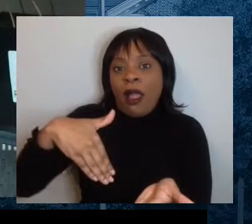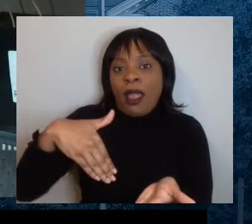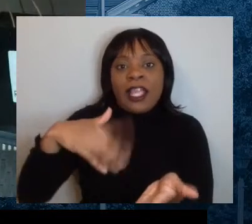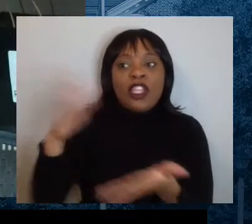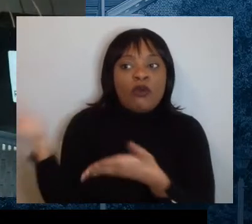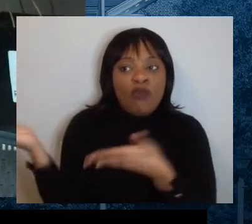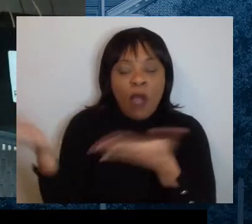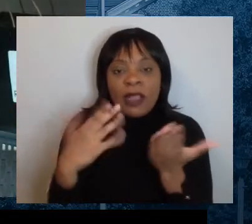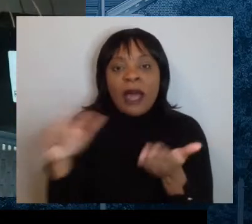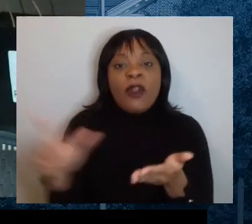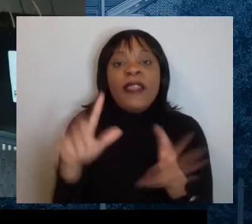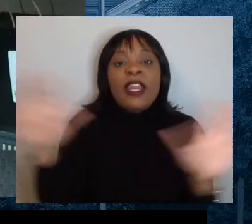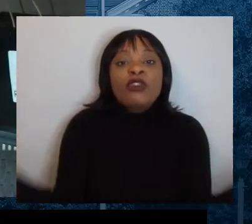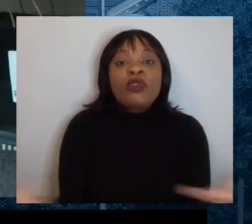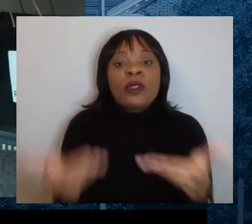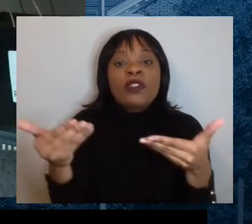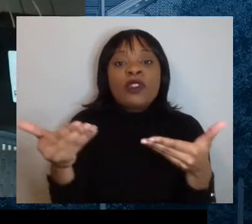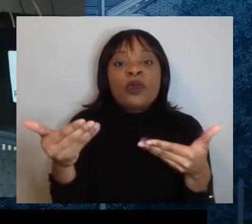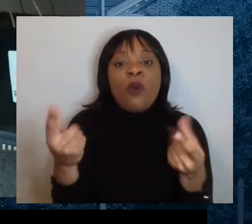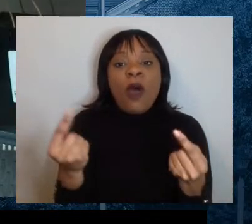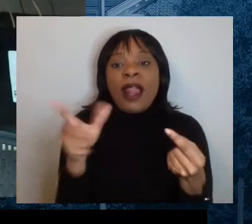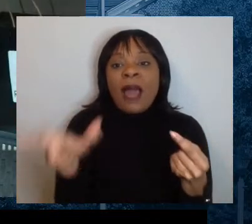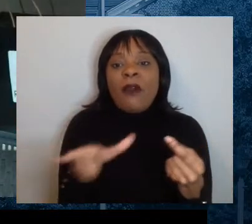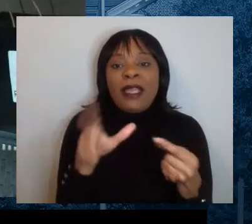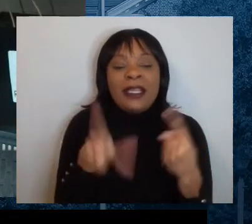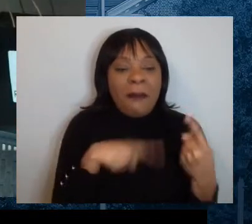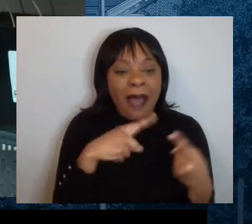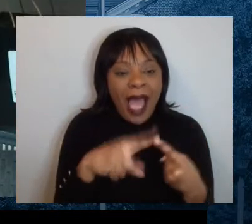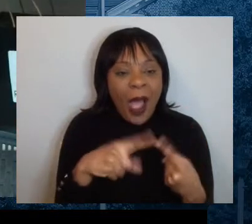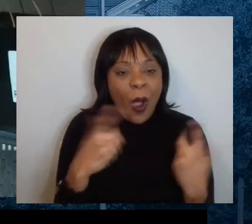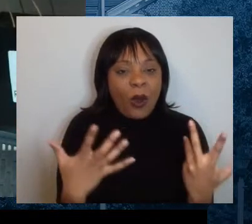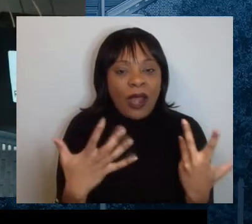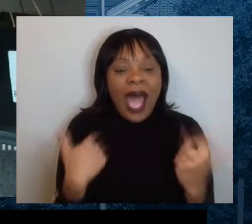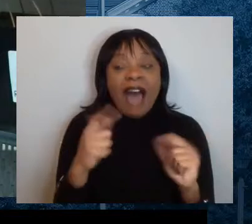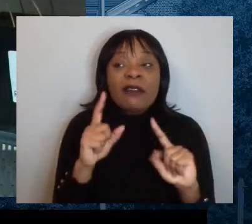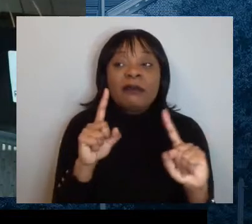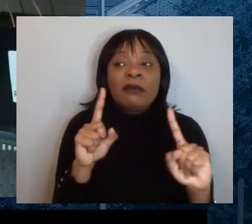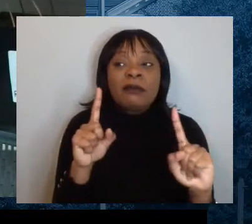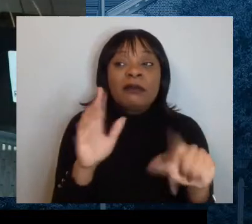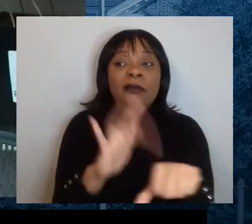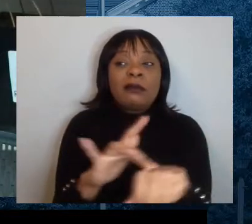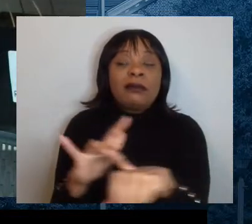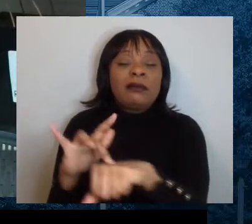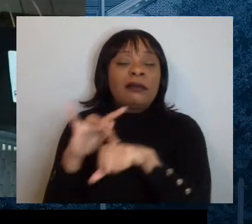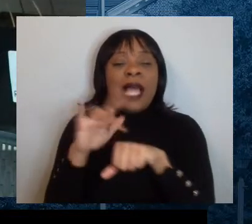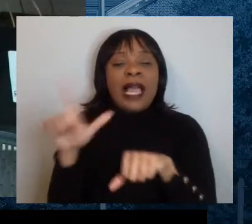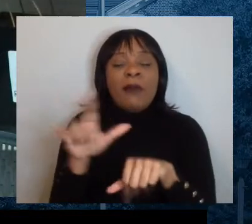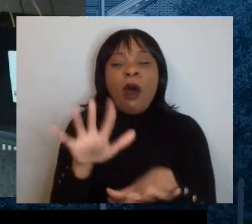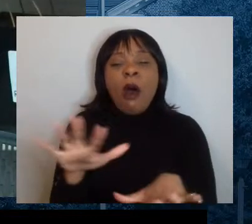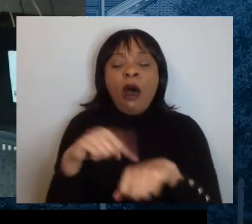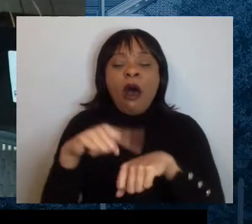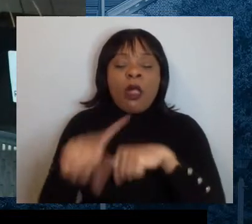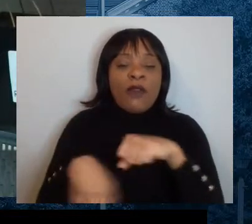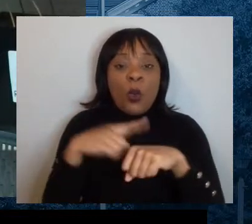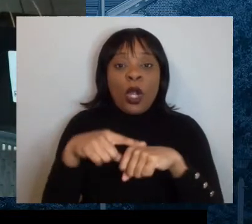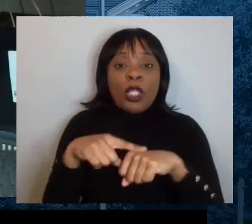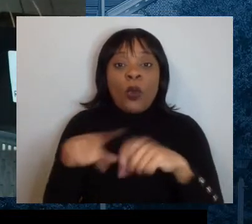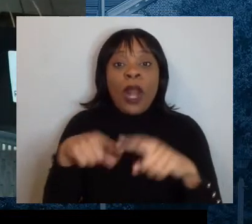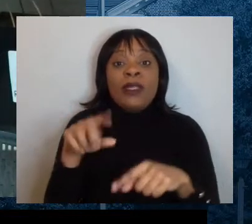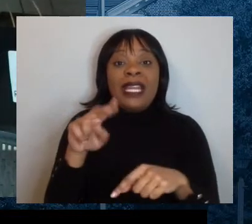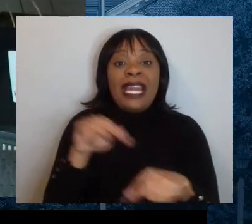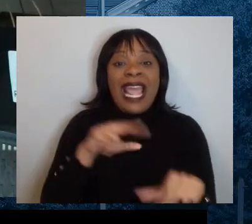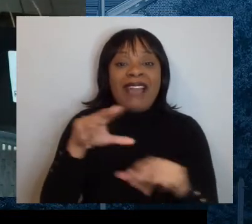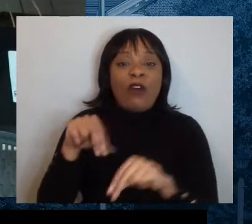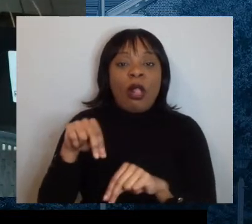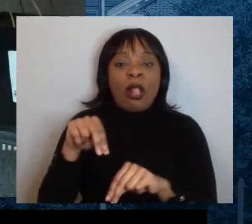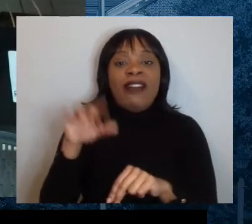and introduced them to what a library is all about. I've been to libraries all over the world, And when I was a naval flight officer in the Vietnam War, got to go